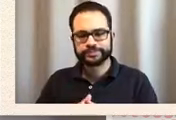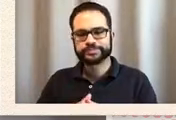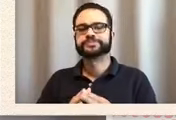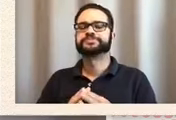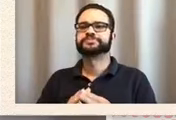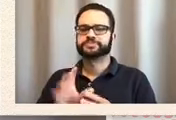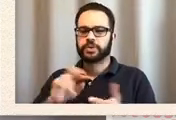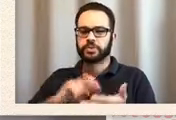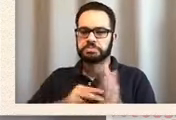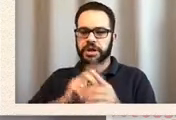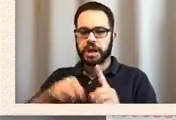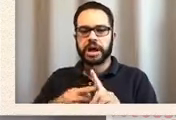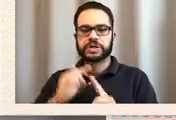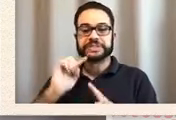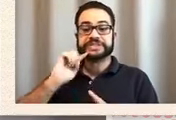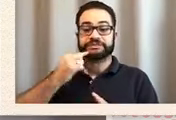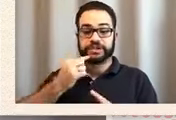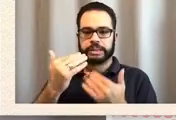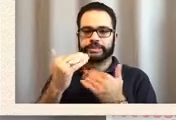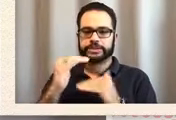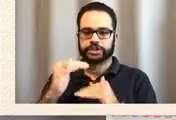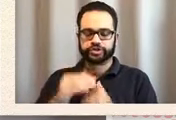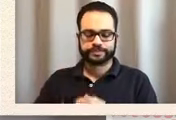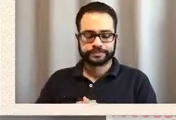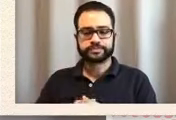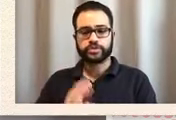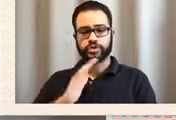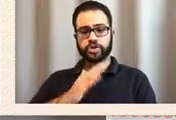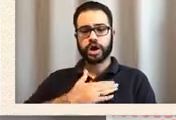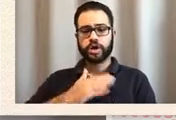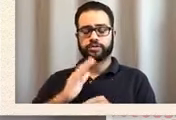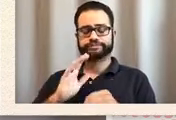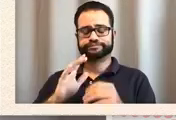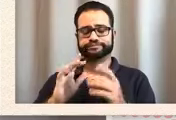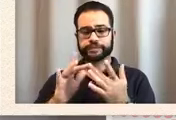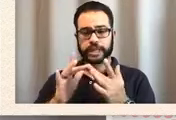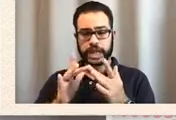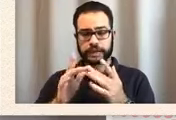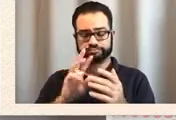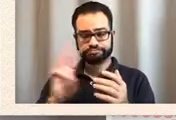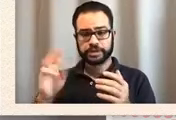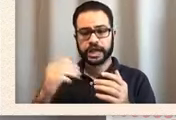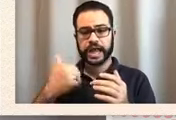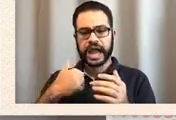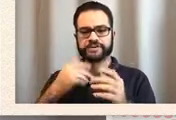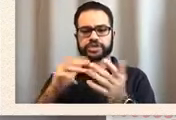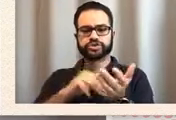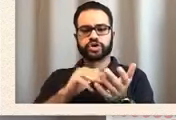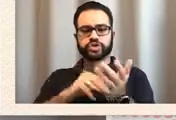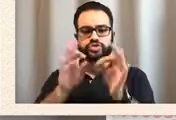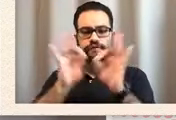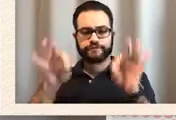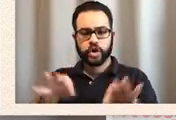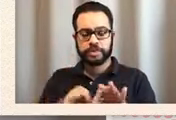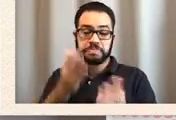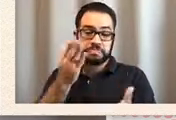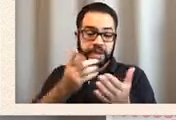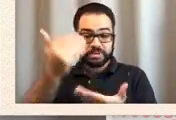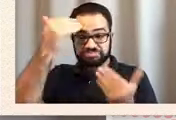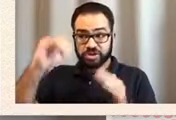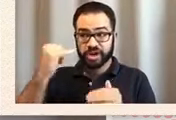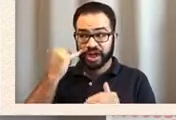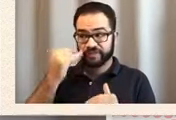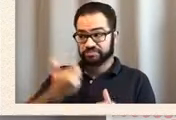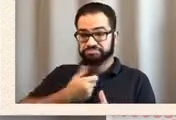on our website, we actually have a physician's form. So maybe you're unsure if your diagnosis is severe enough. We have a form that you could take to your